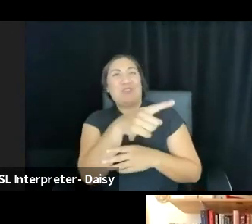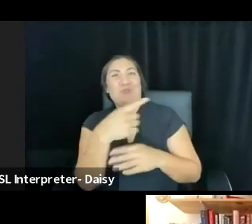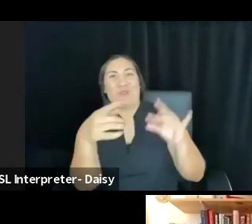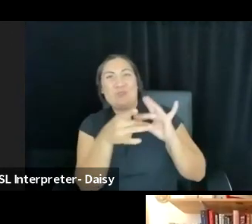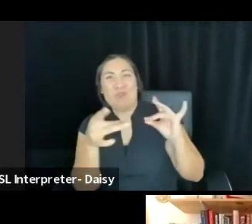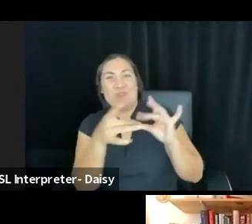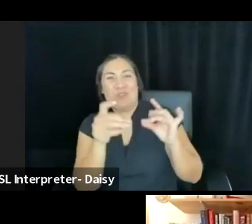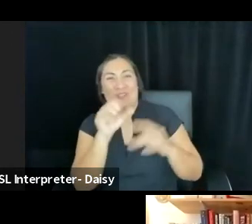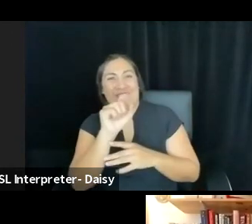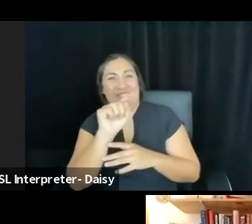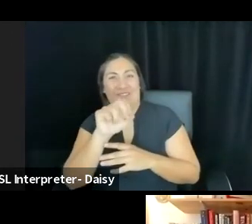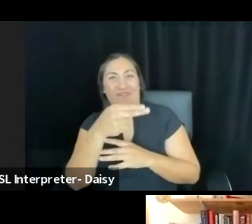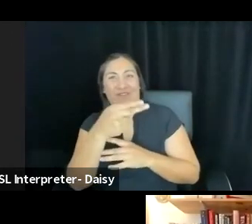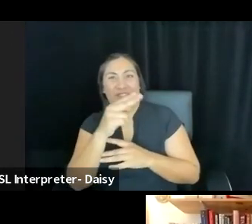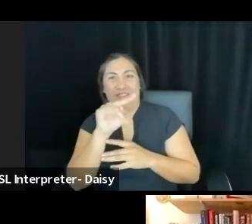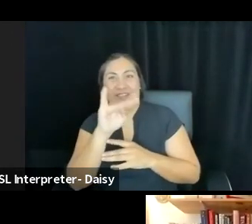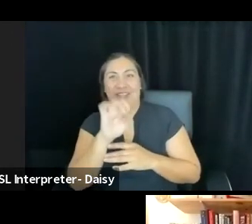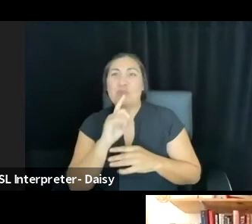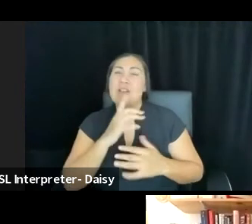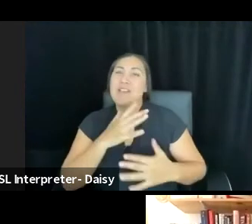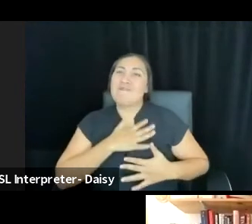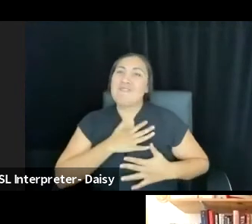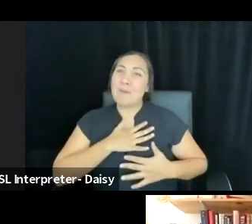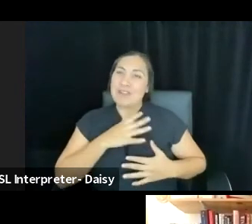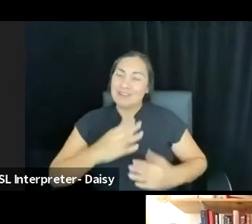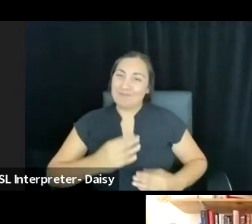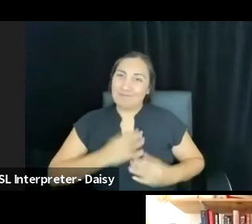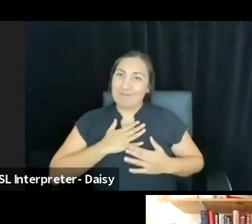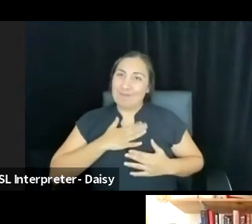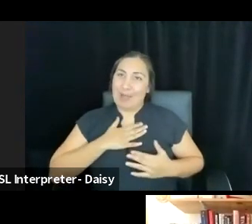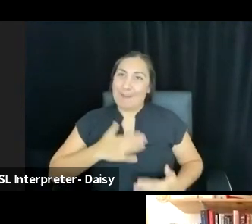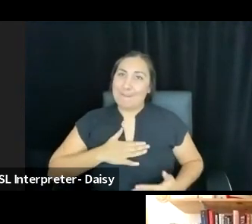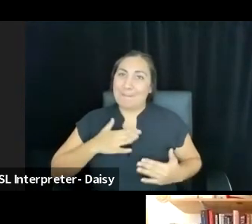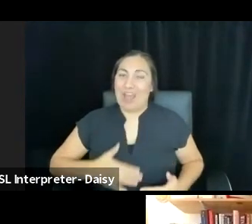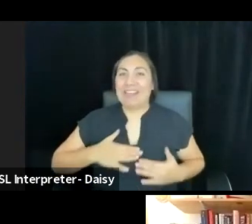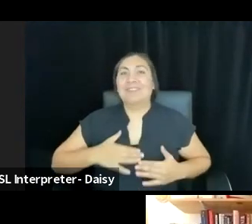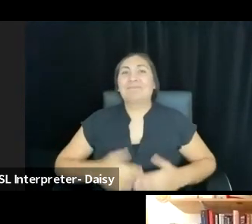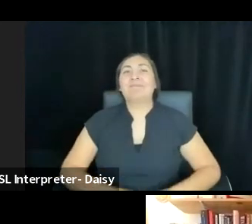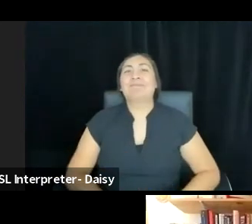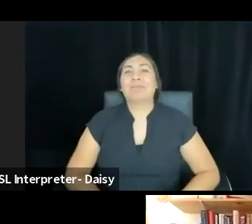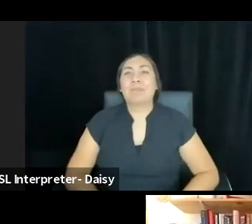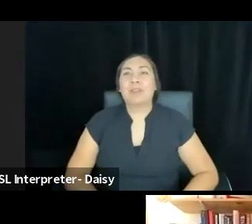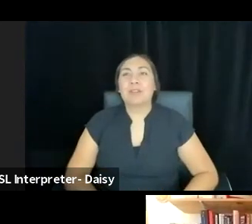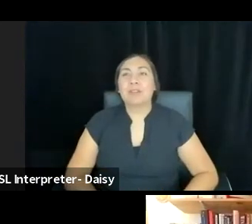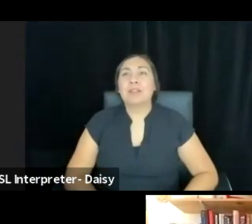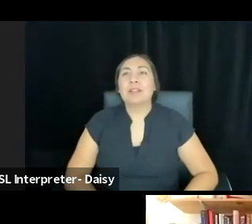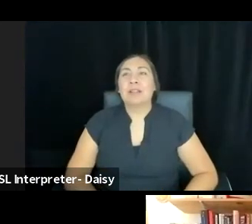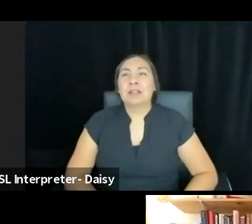When I push as much as I can beyond the sadness that I described at the top, it is,